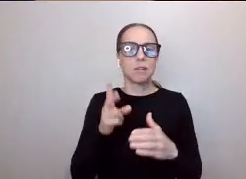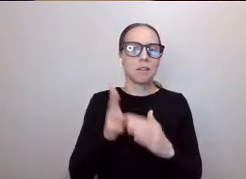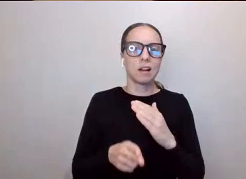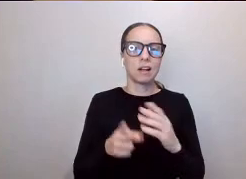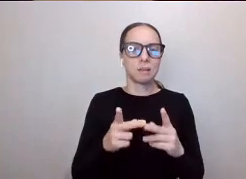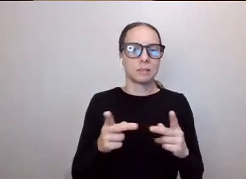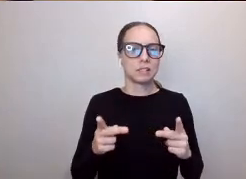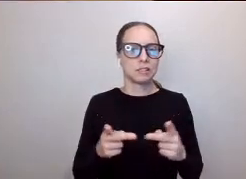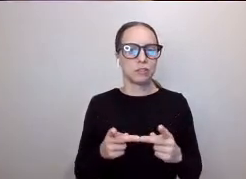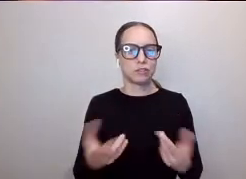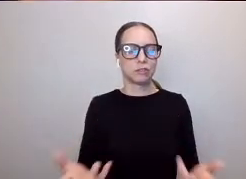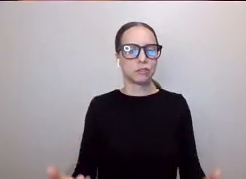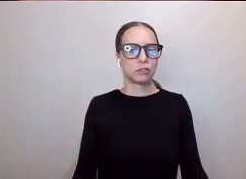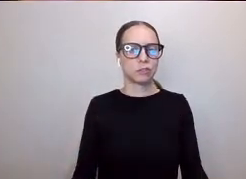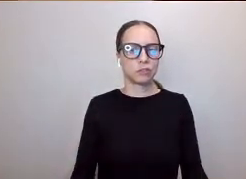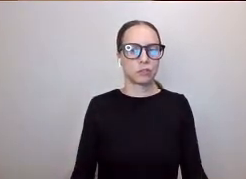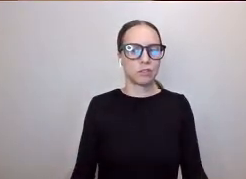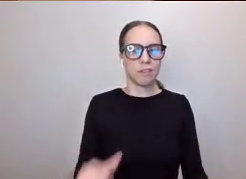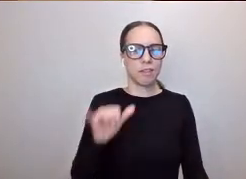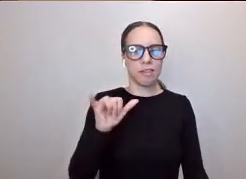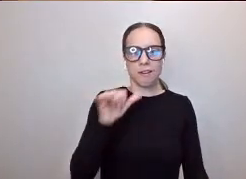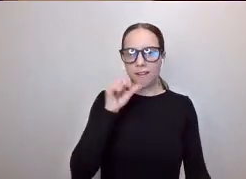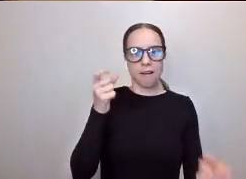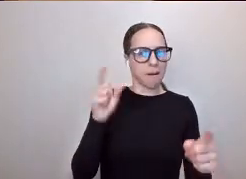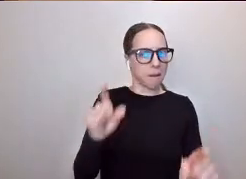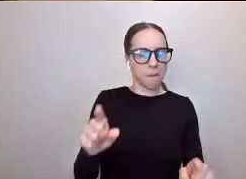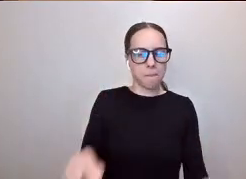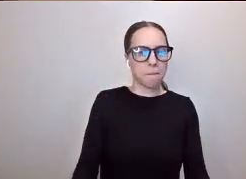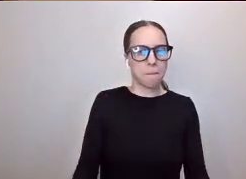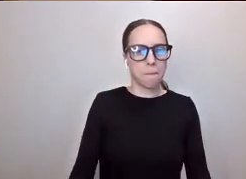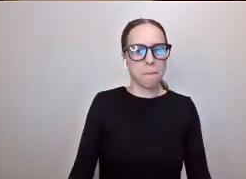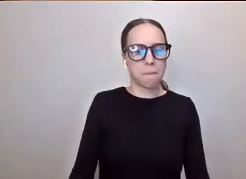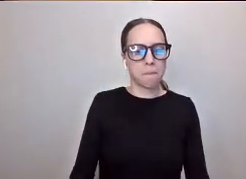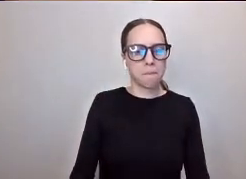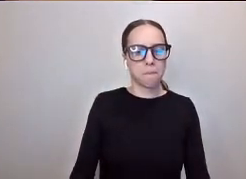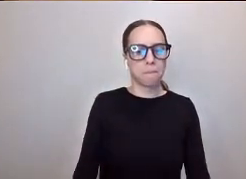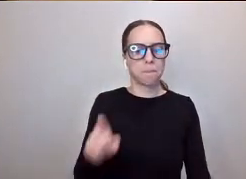not the case. And so if you set up a narrative that the council's cutting positions